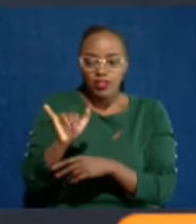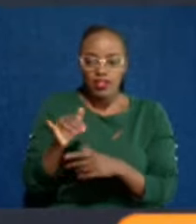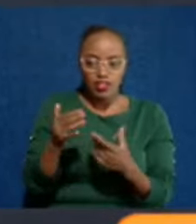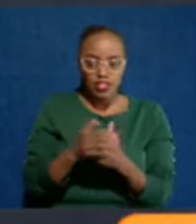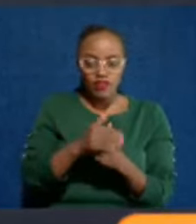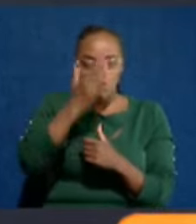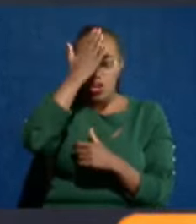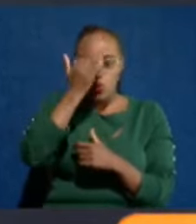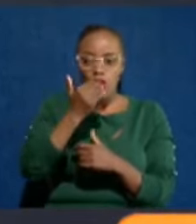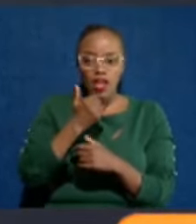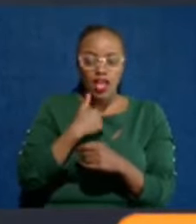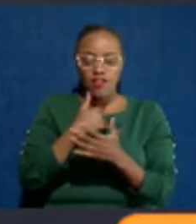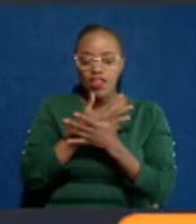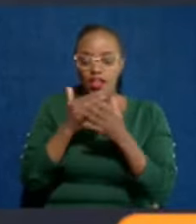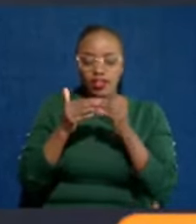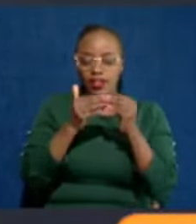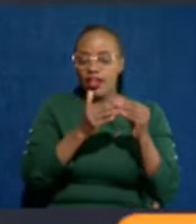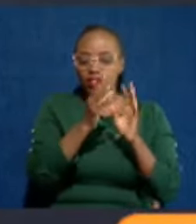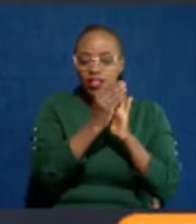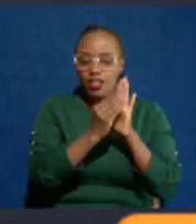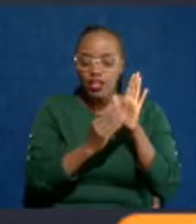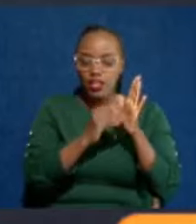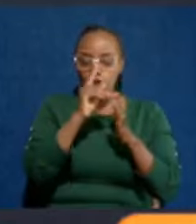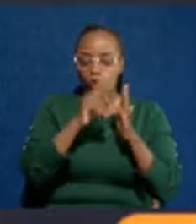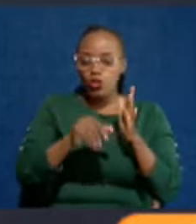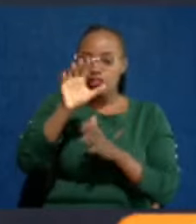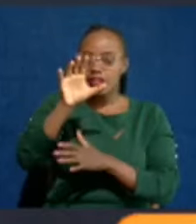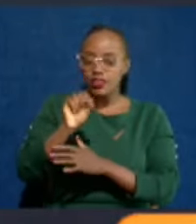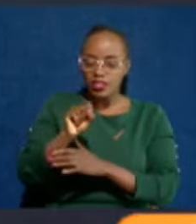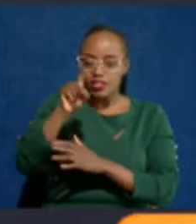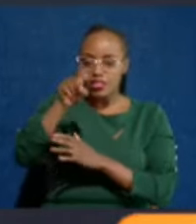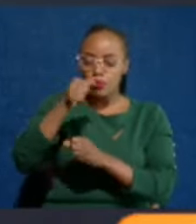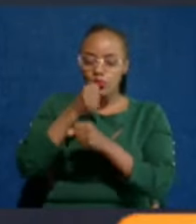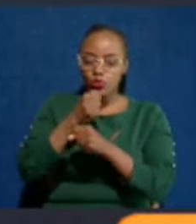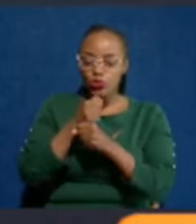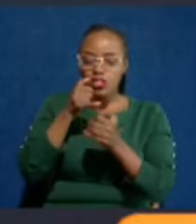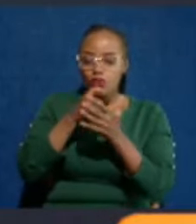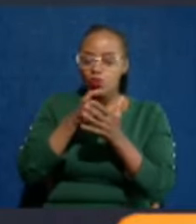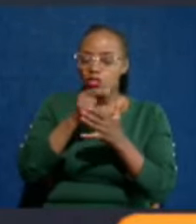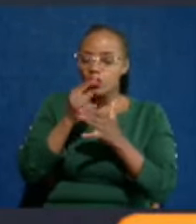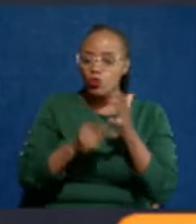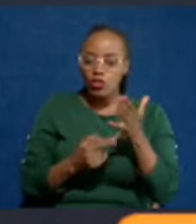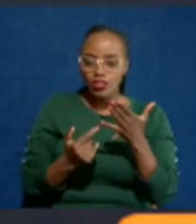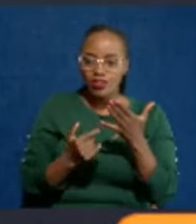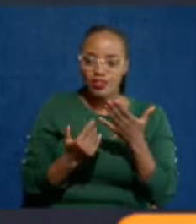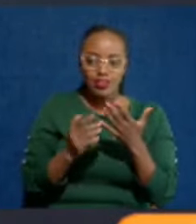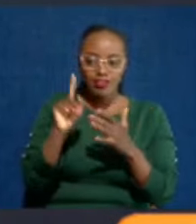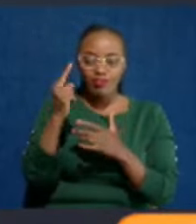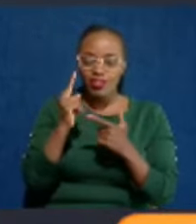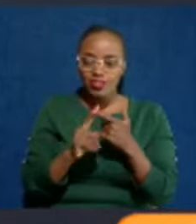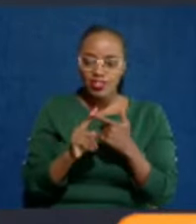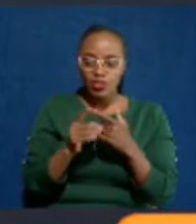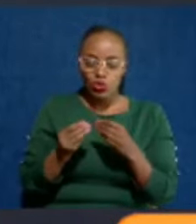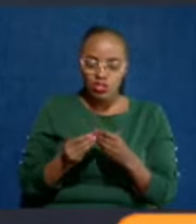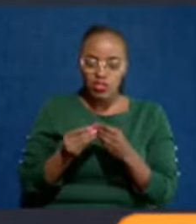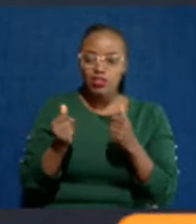Was there any guideline as to what cabinet should be constituted after the first one was